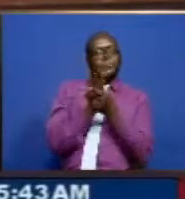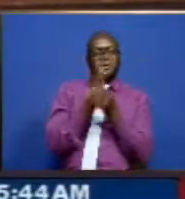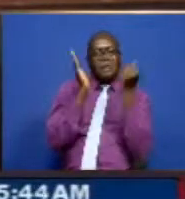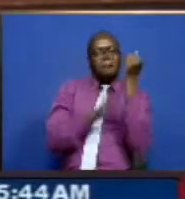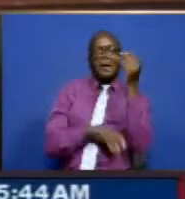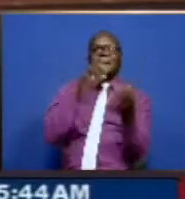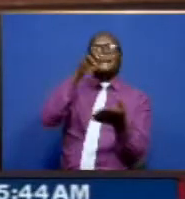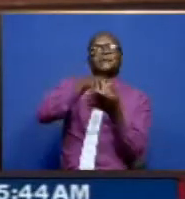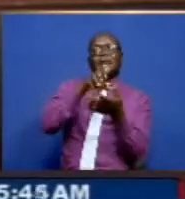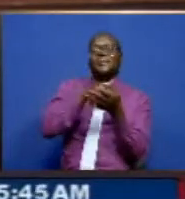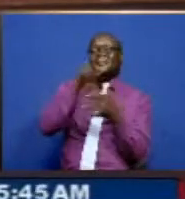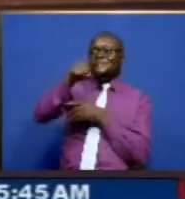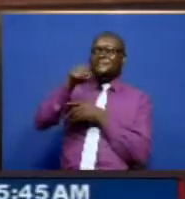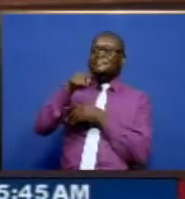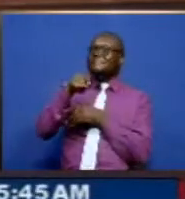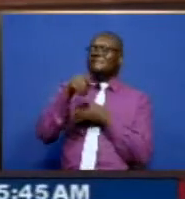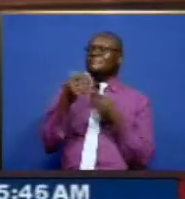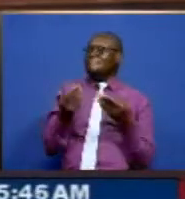that has